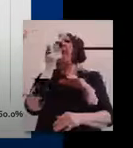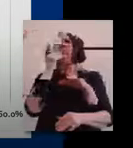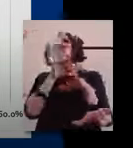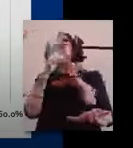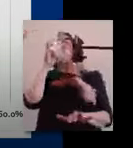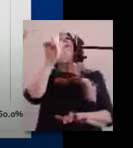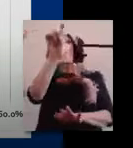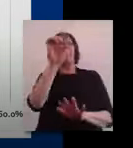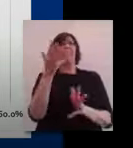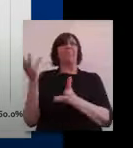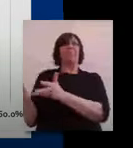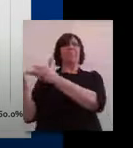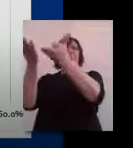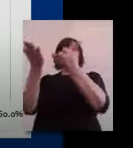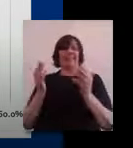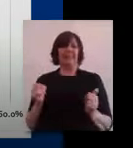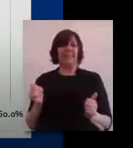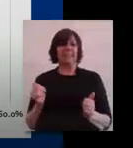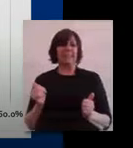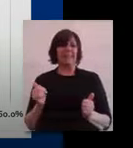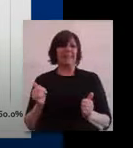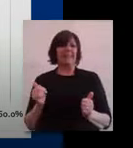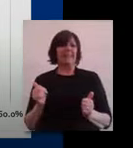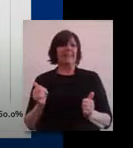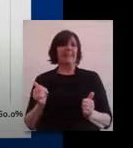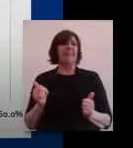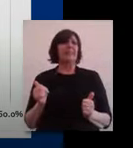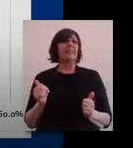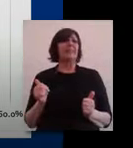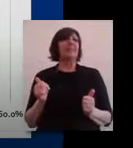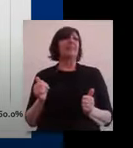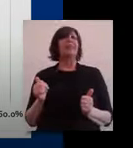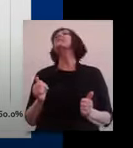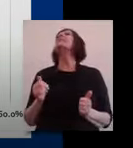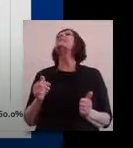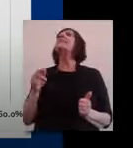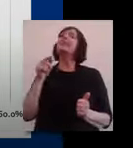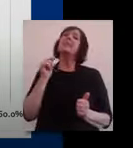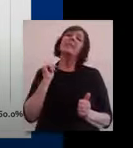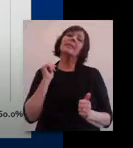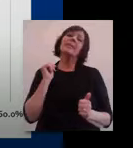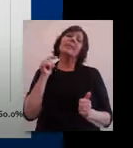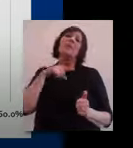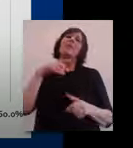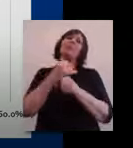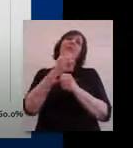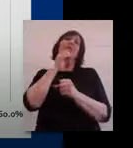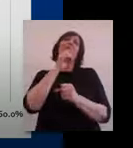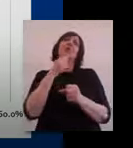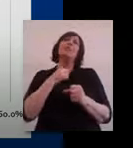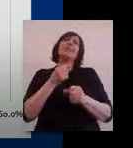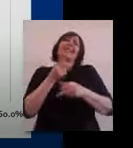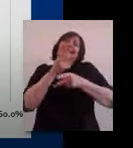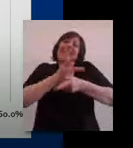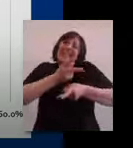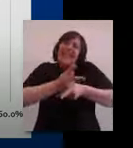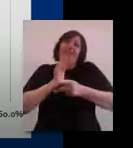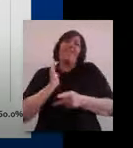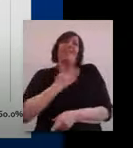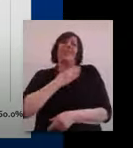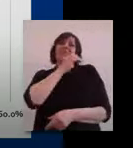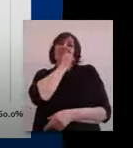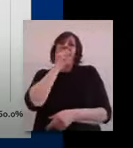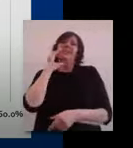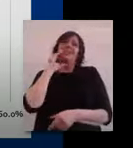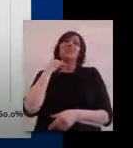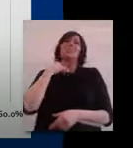because there are really, really precious assets in our community. So we have to make sure that we care for them, because we know that they're really at risk of